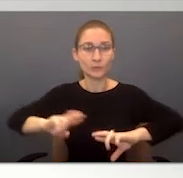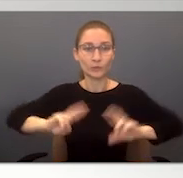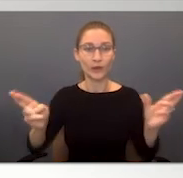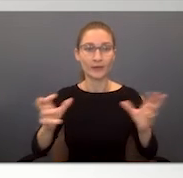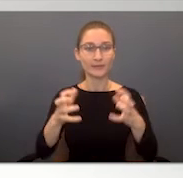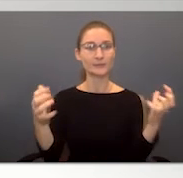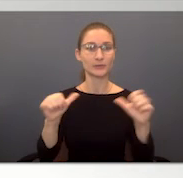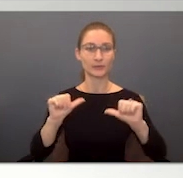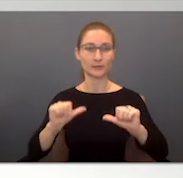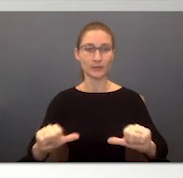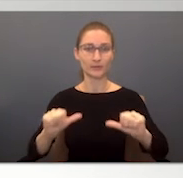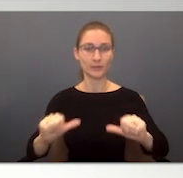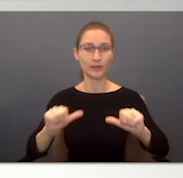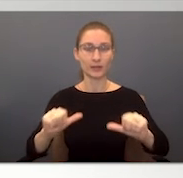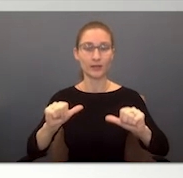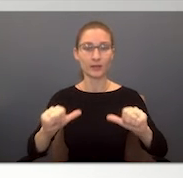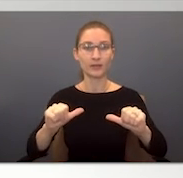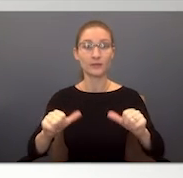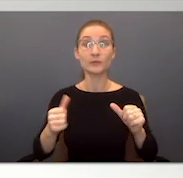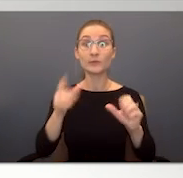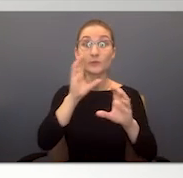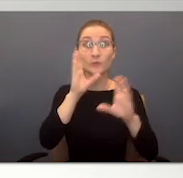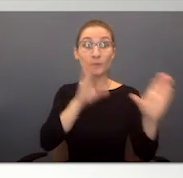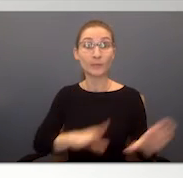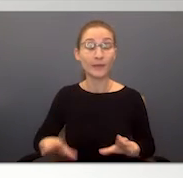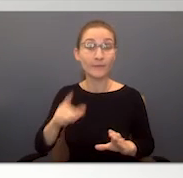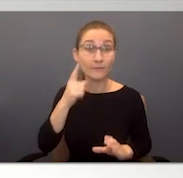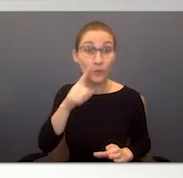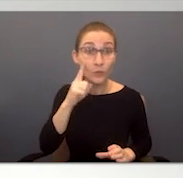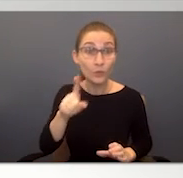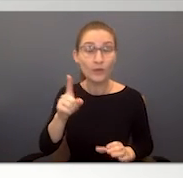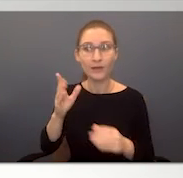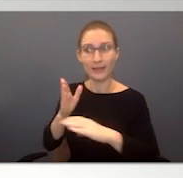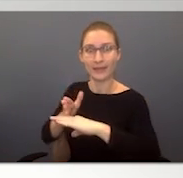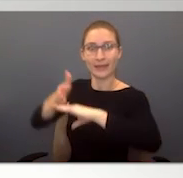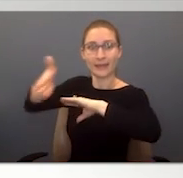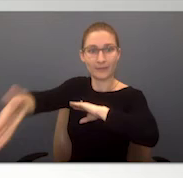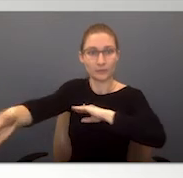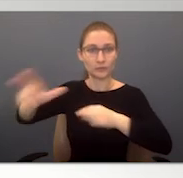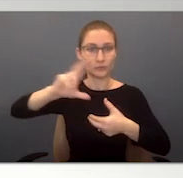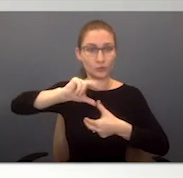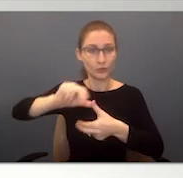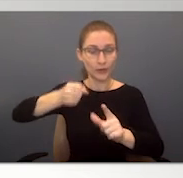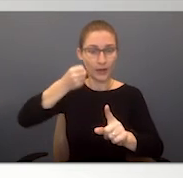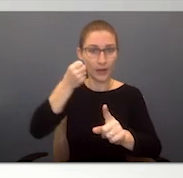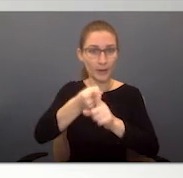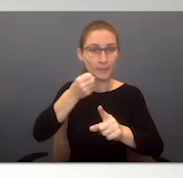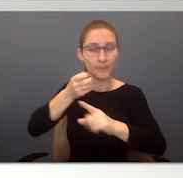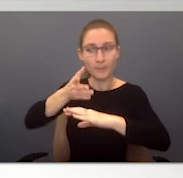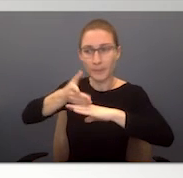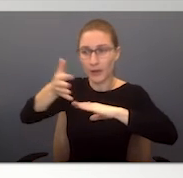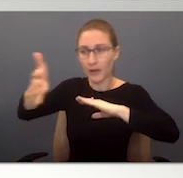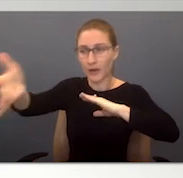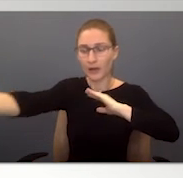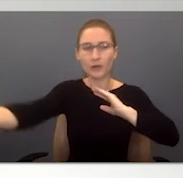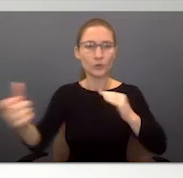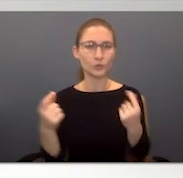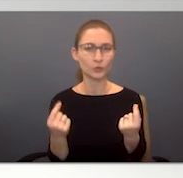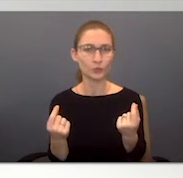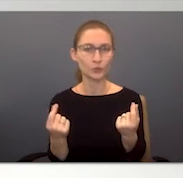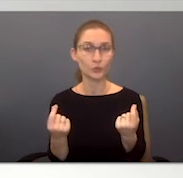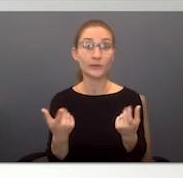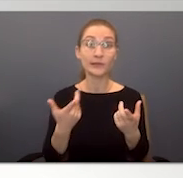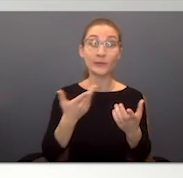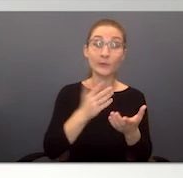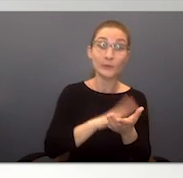and then other related damage, and then returning to your home, because what happened to us was the kitchen, they had to tear it out,